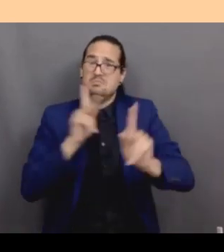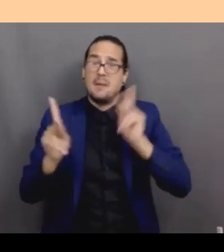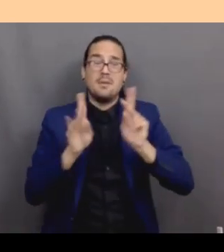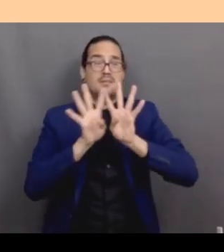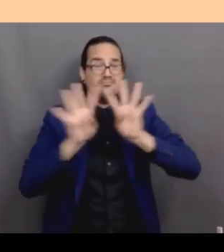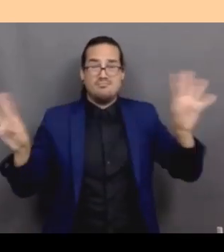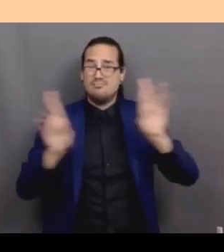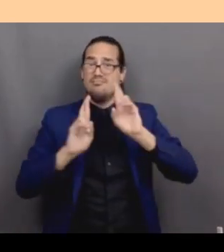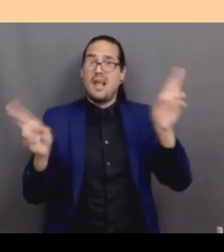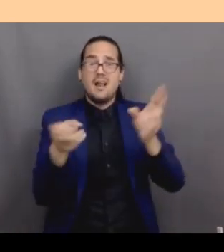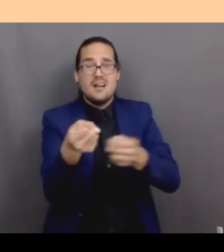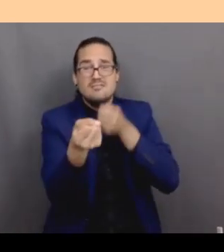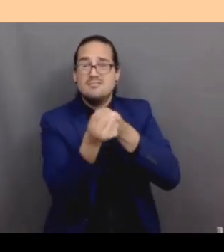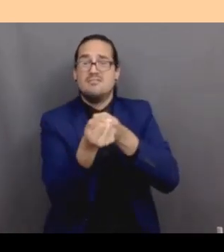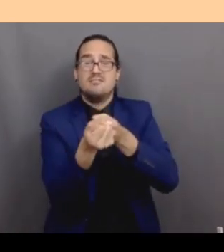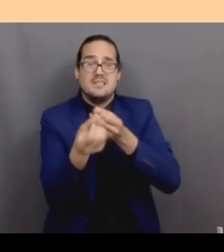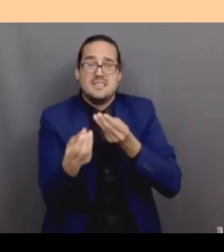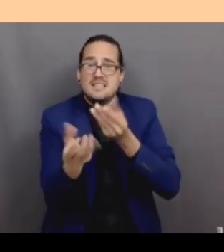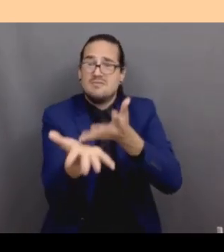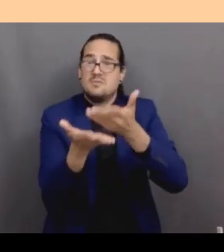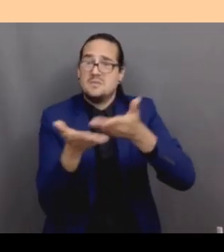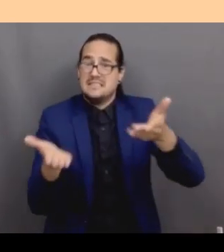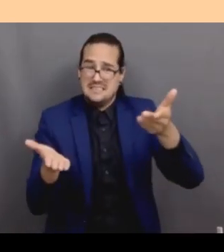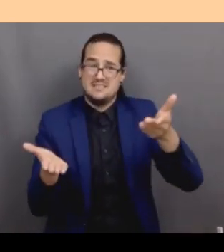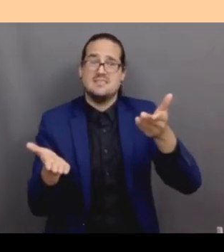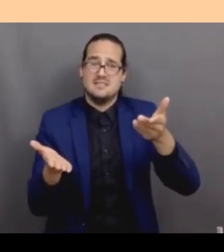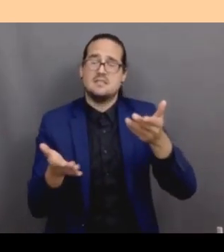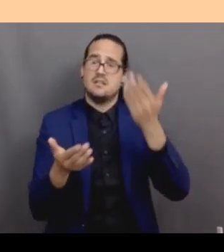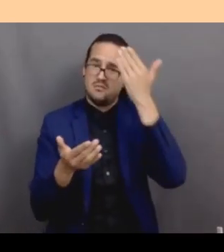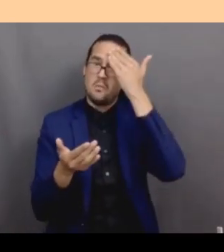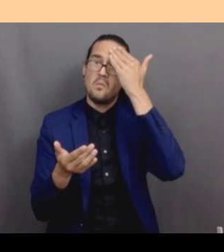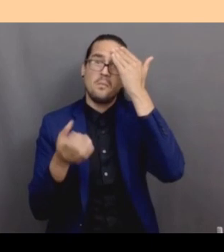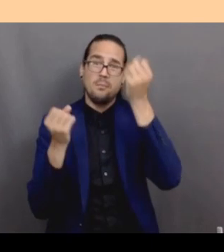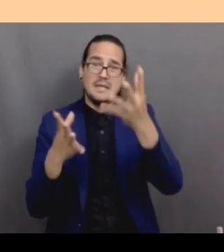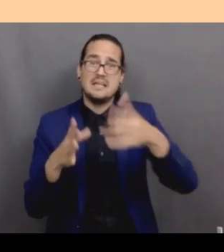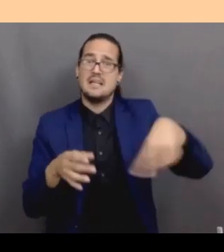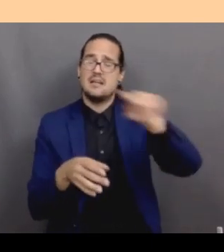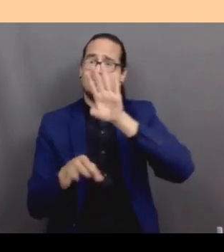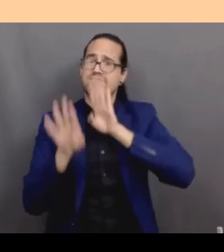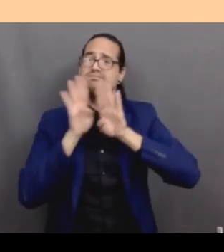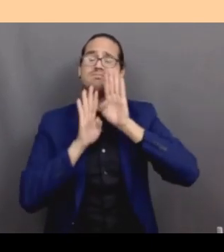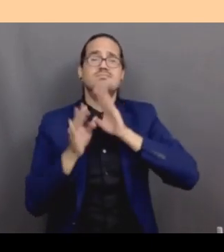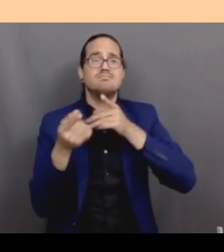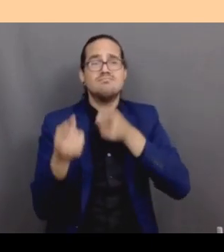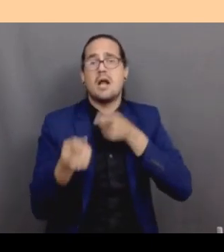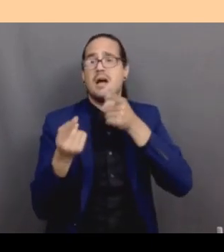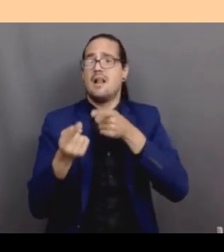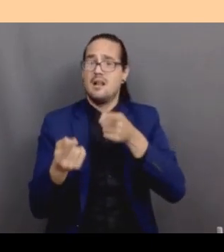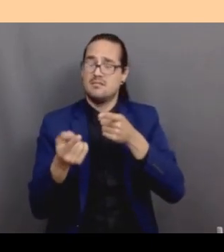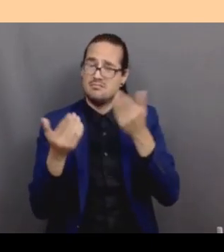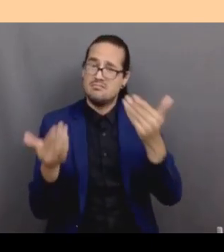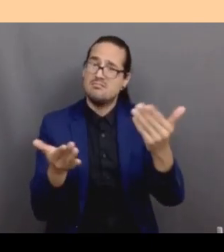knowing that this is a difficult time. So please take advantage of the services and the